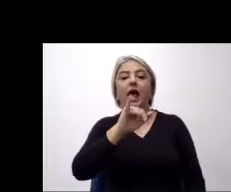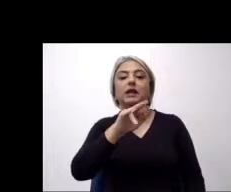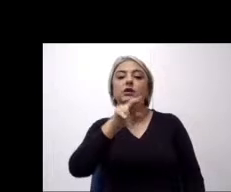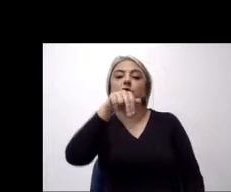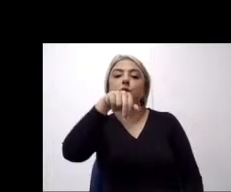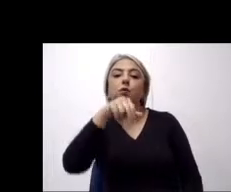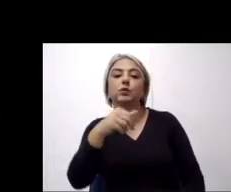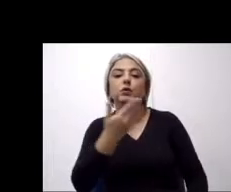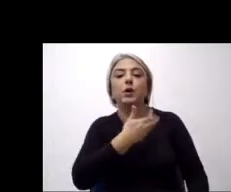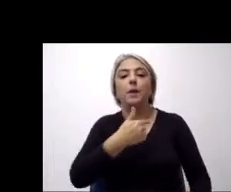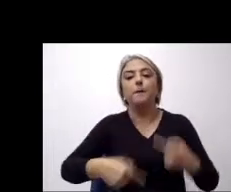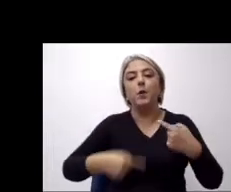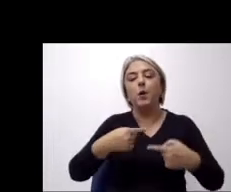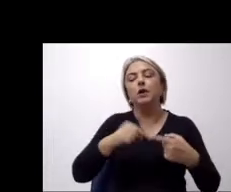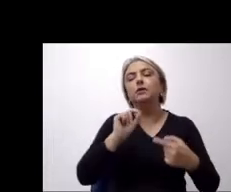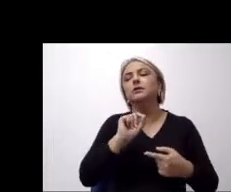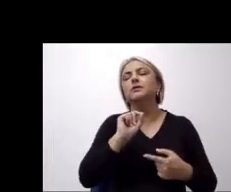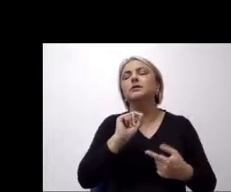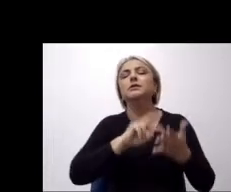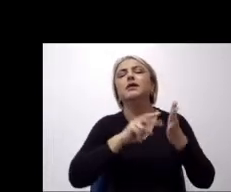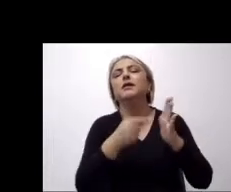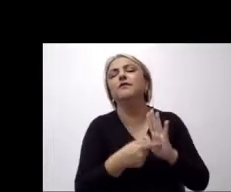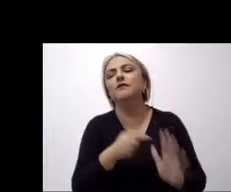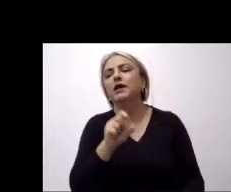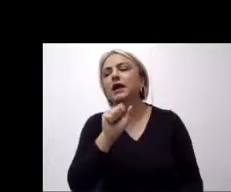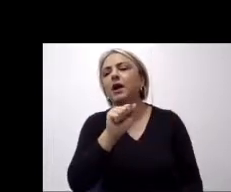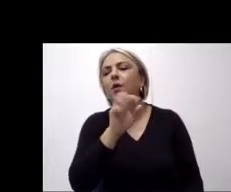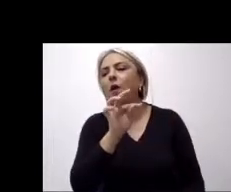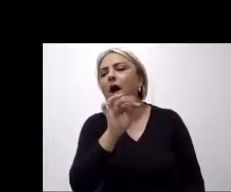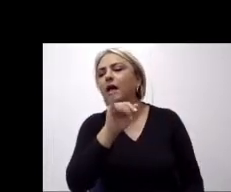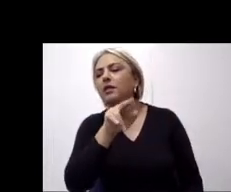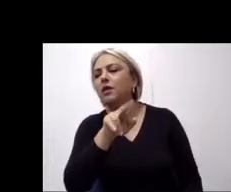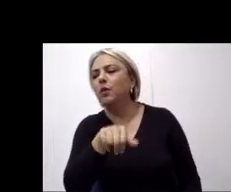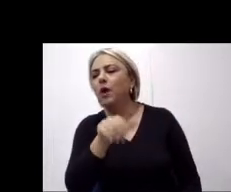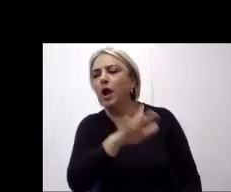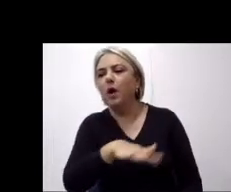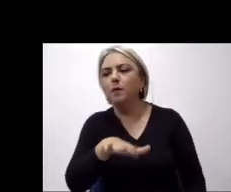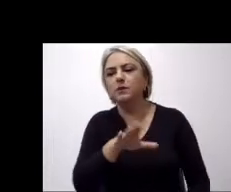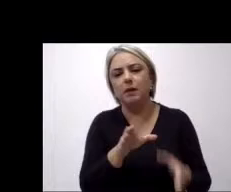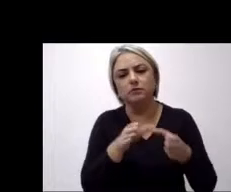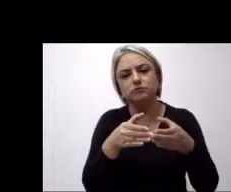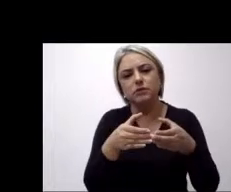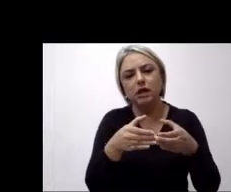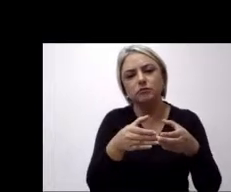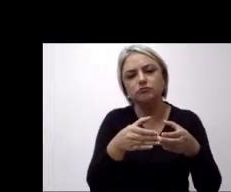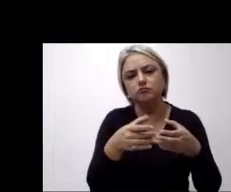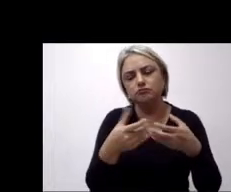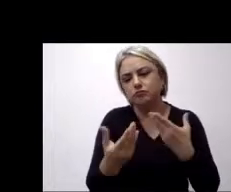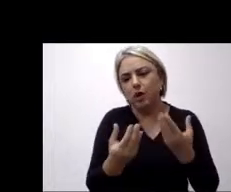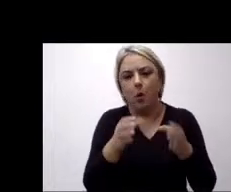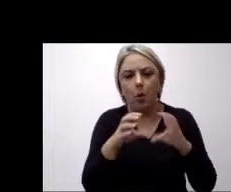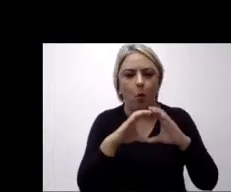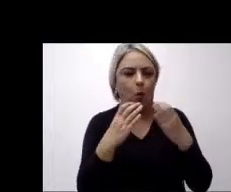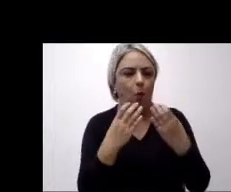a kind of little space where a group of actors,